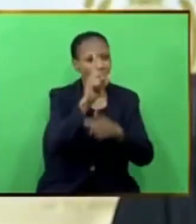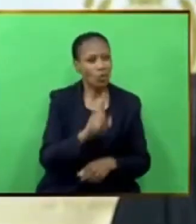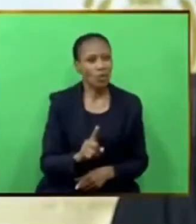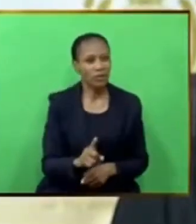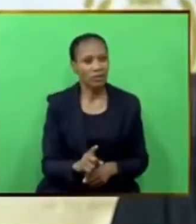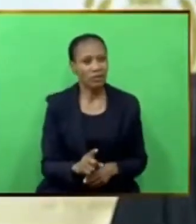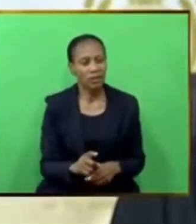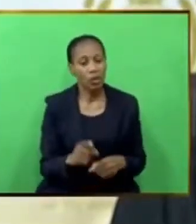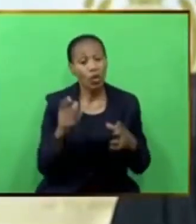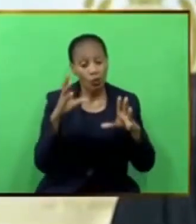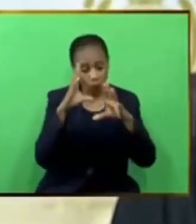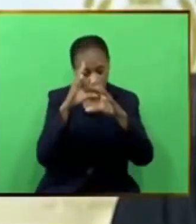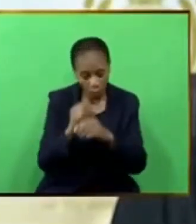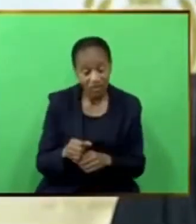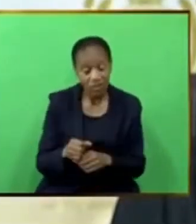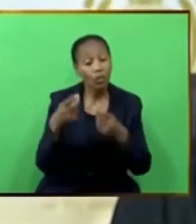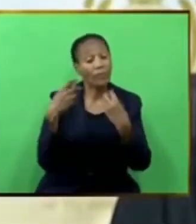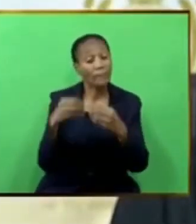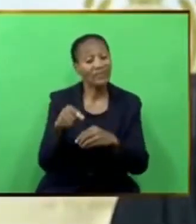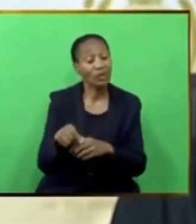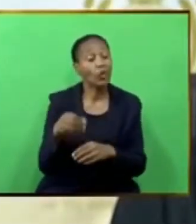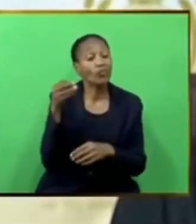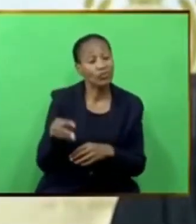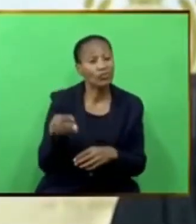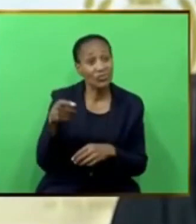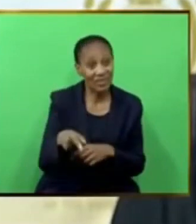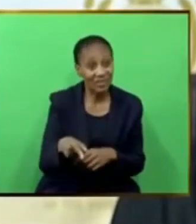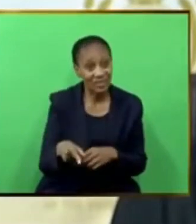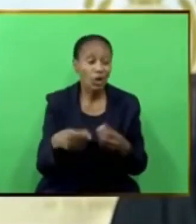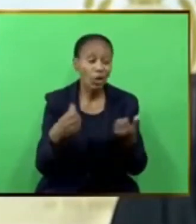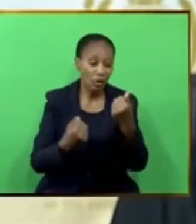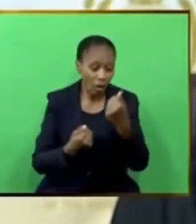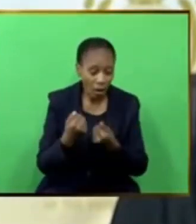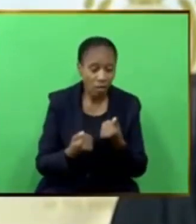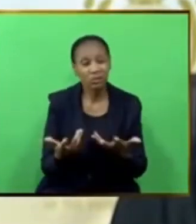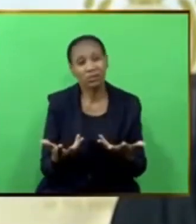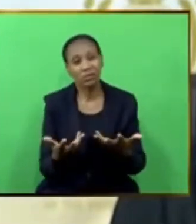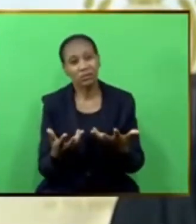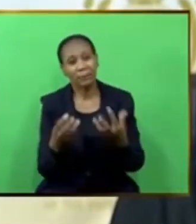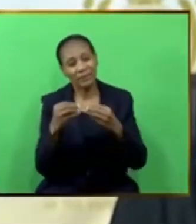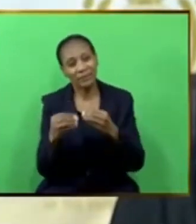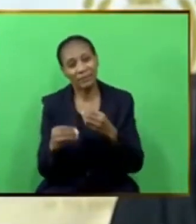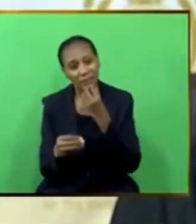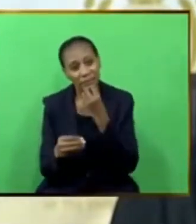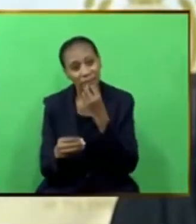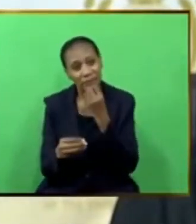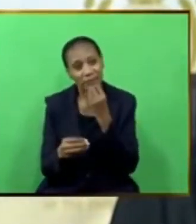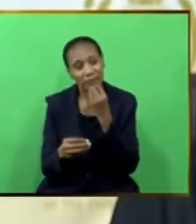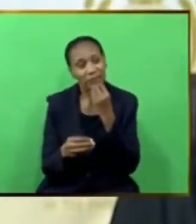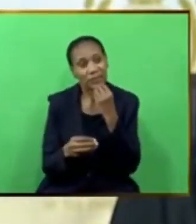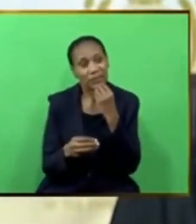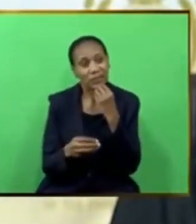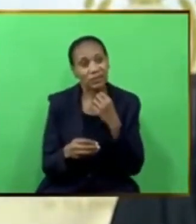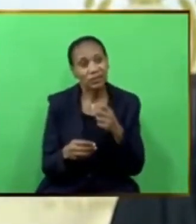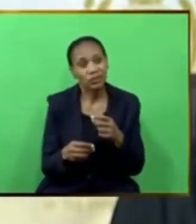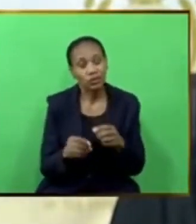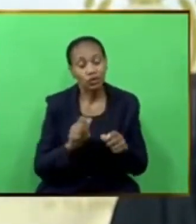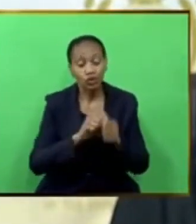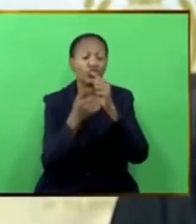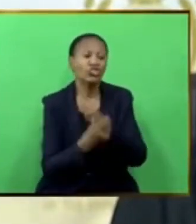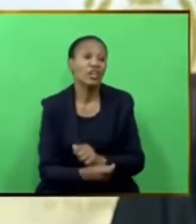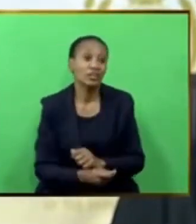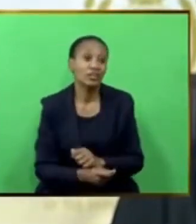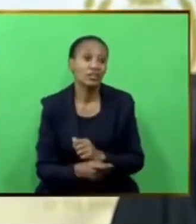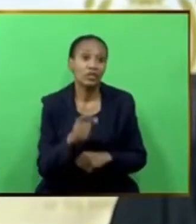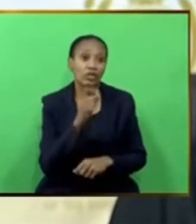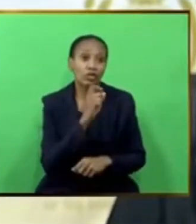the automotive industry from primarily producing internal combustion engine vehicles to a dual